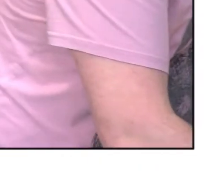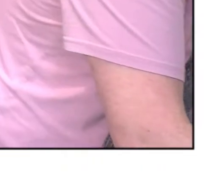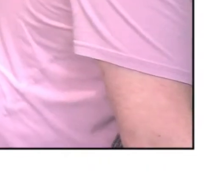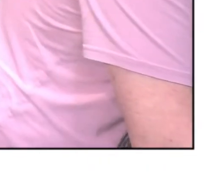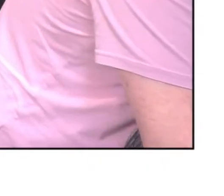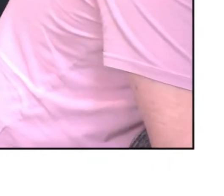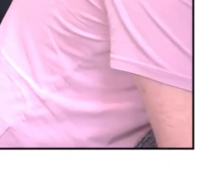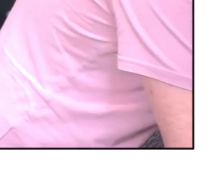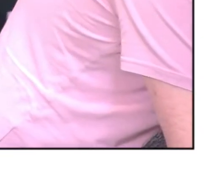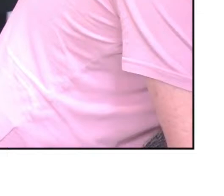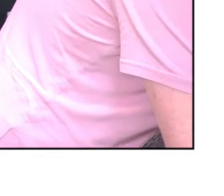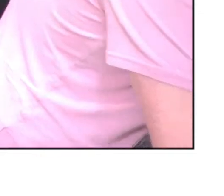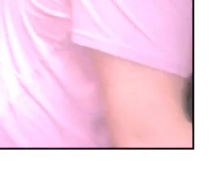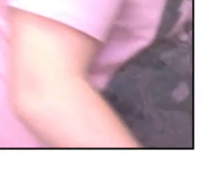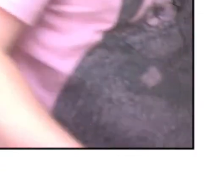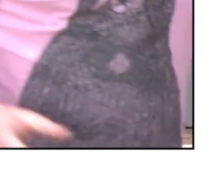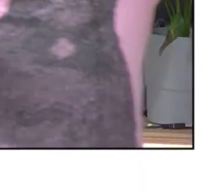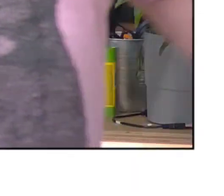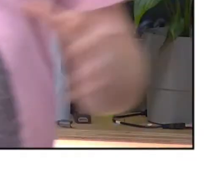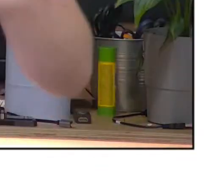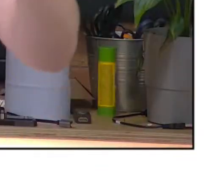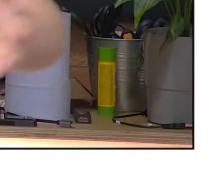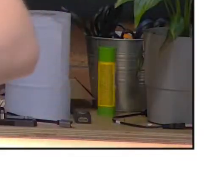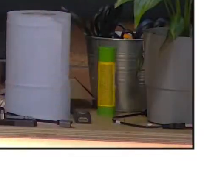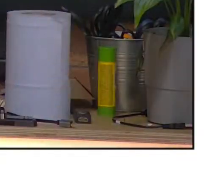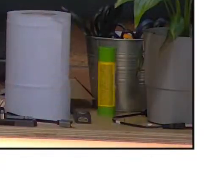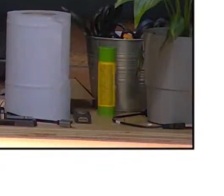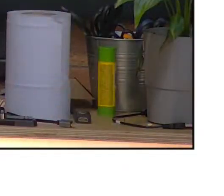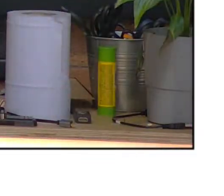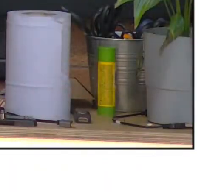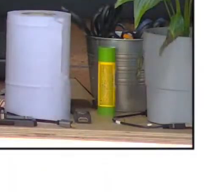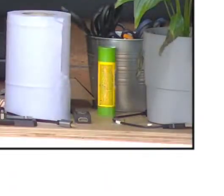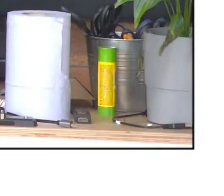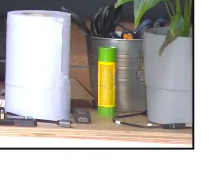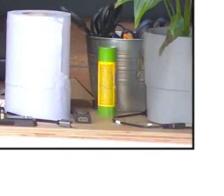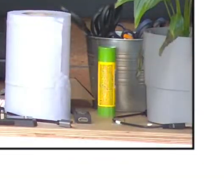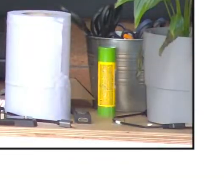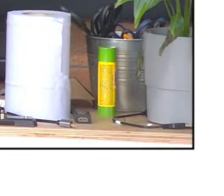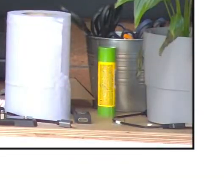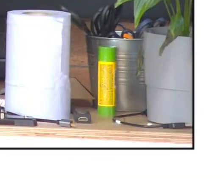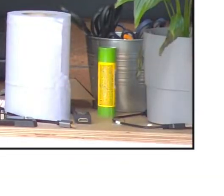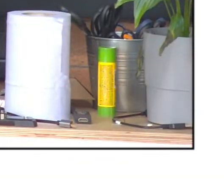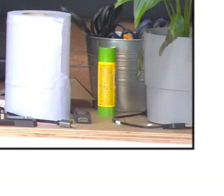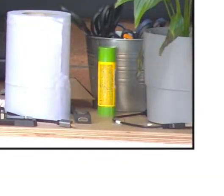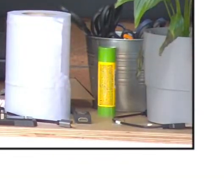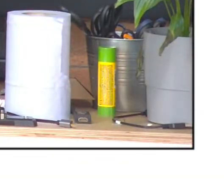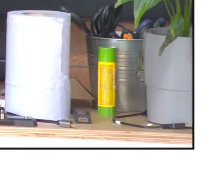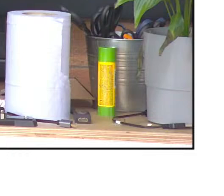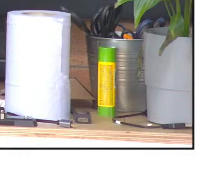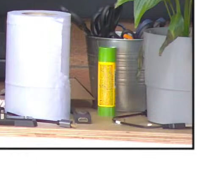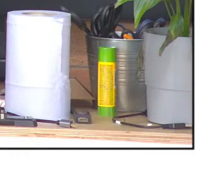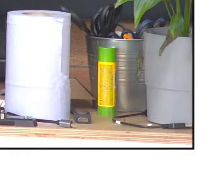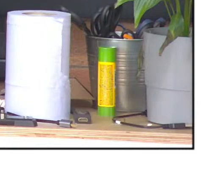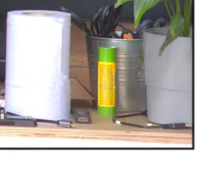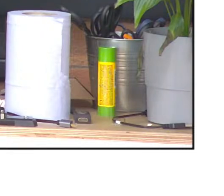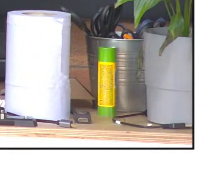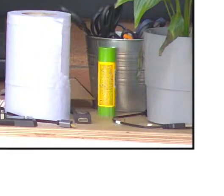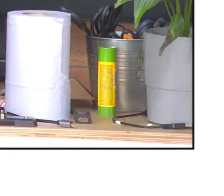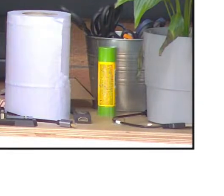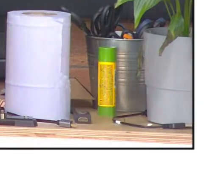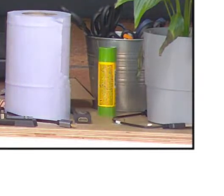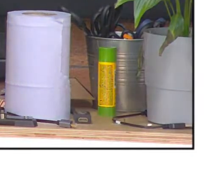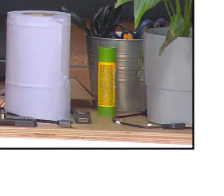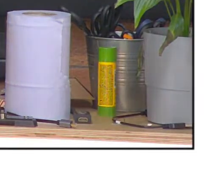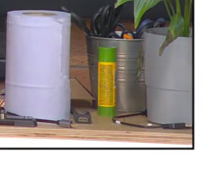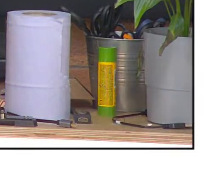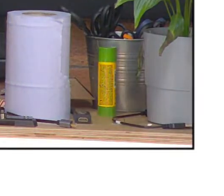So that's peak a loop. Hopefully that's a little bit more. Hopefully now you're a little bit aware about what that is. And that's been our flagship tool at